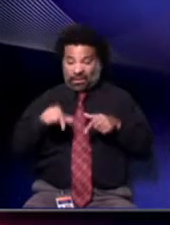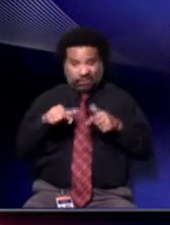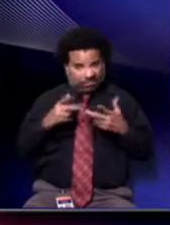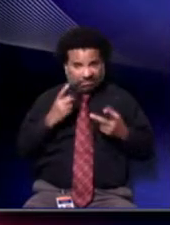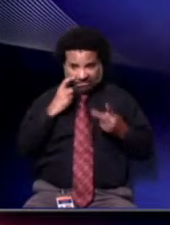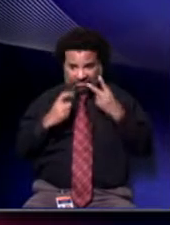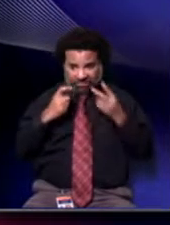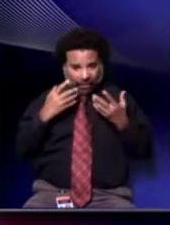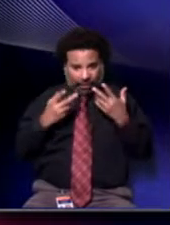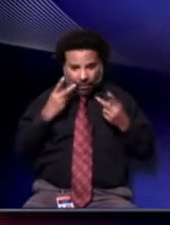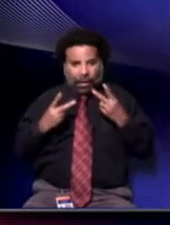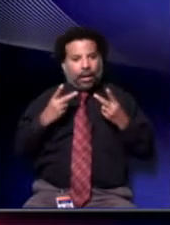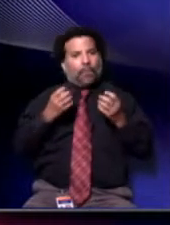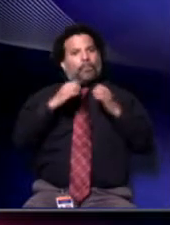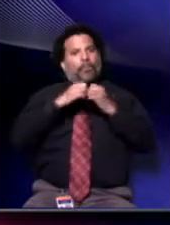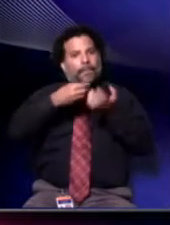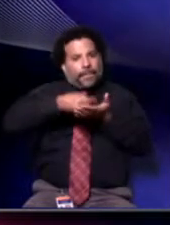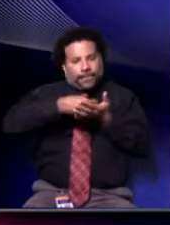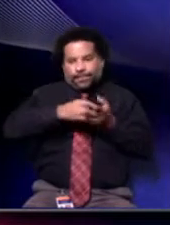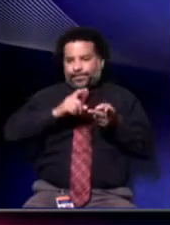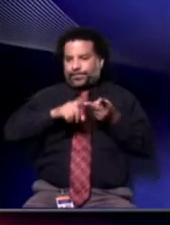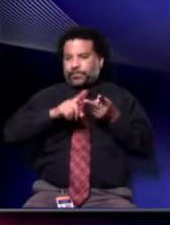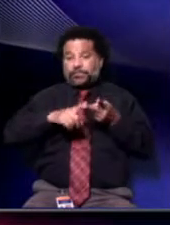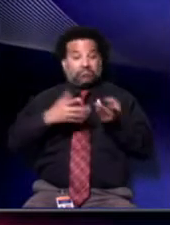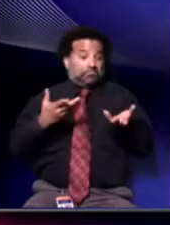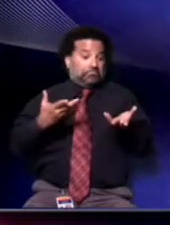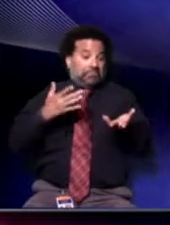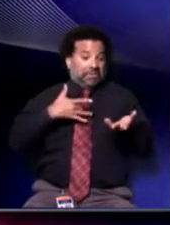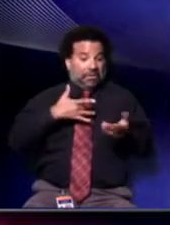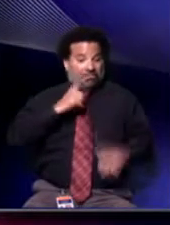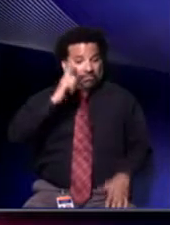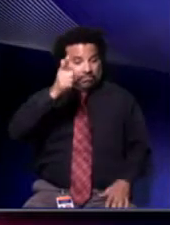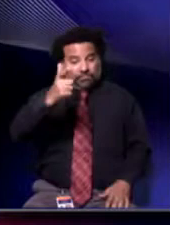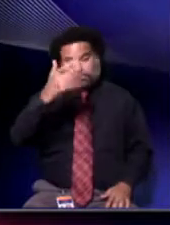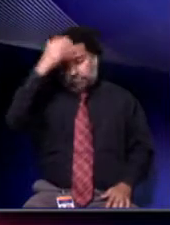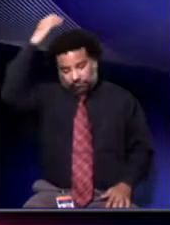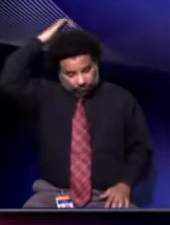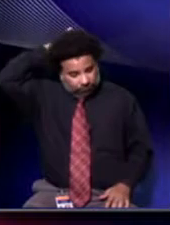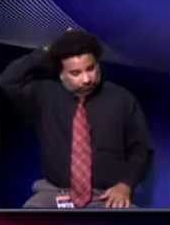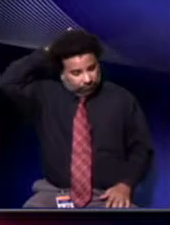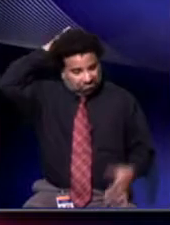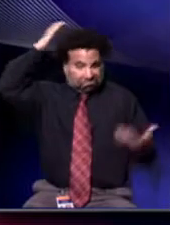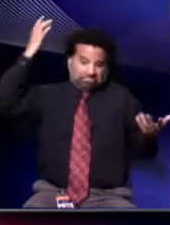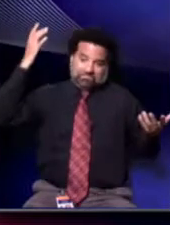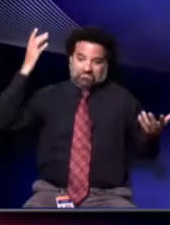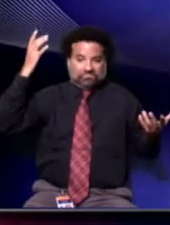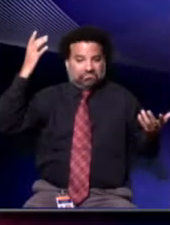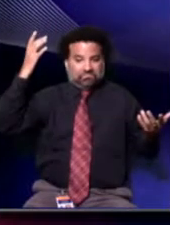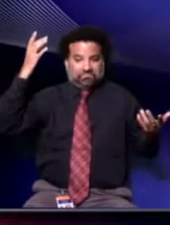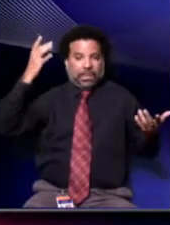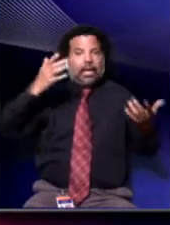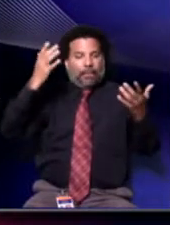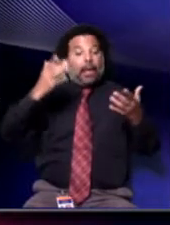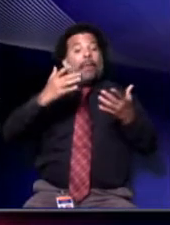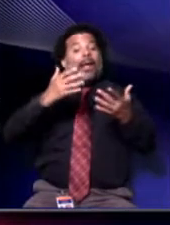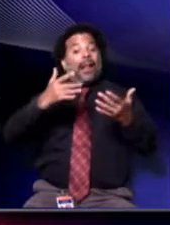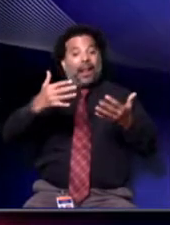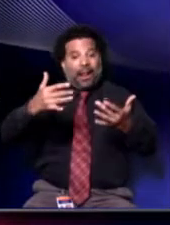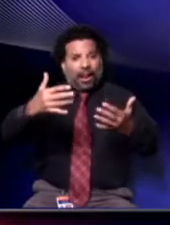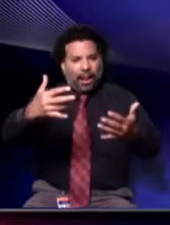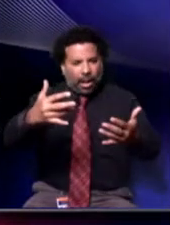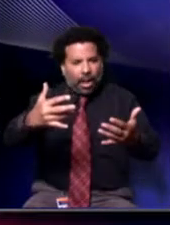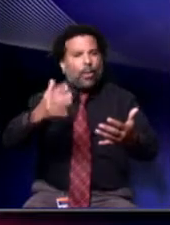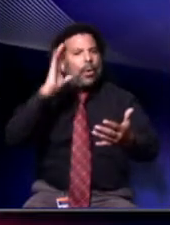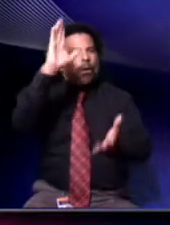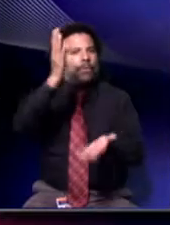that we'll want to, at some point, be able to come up with a conclusion and a recommendation as to what it is we think